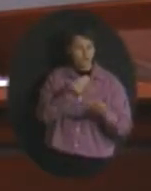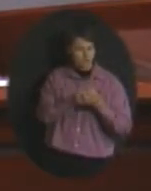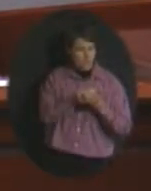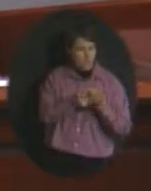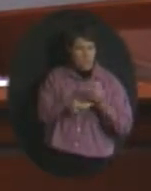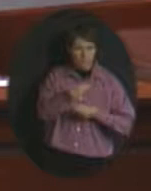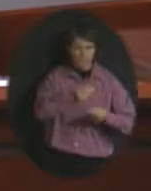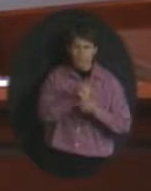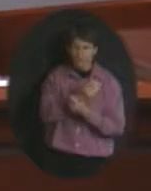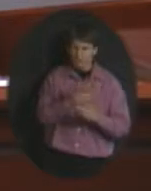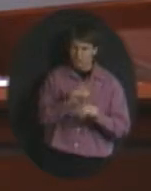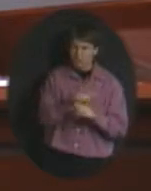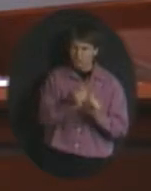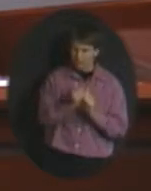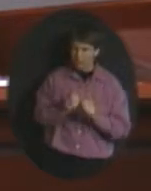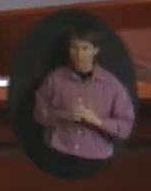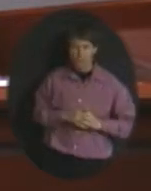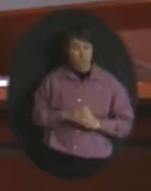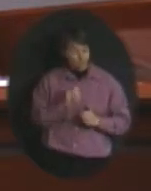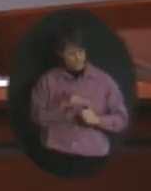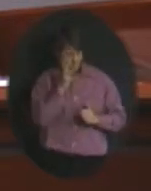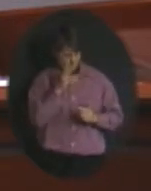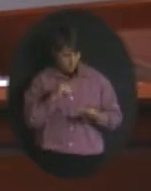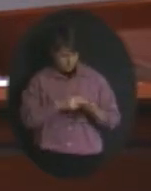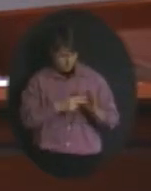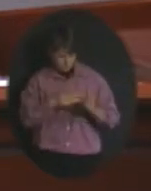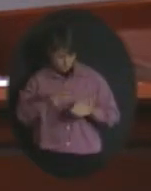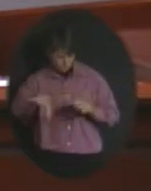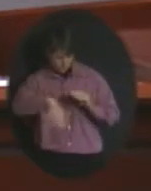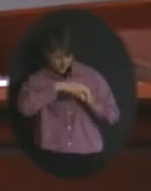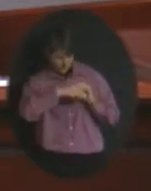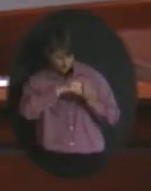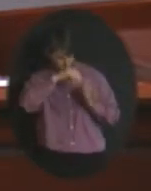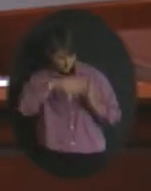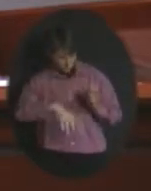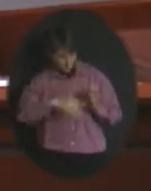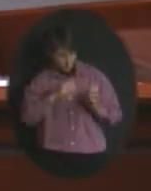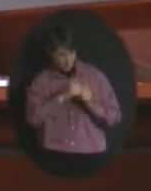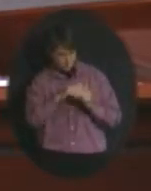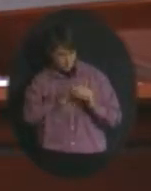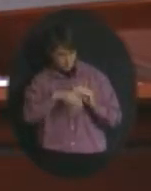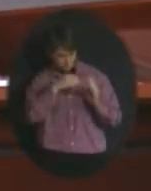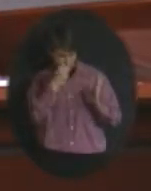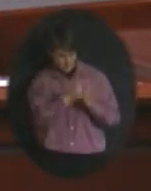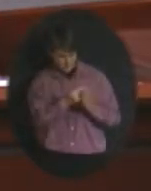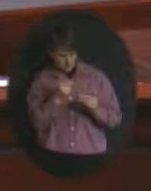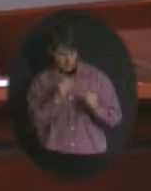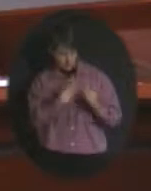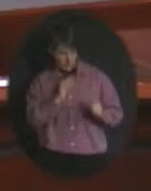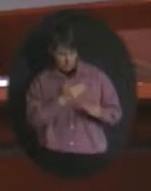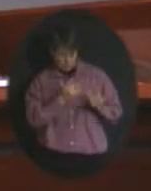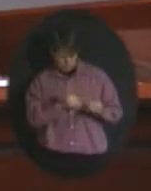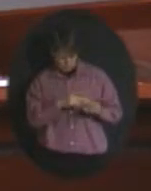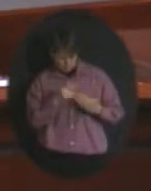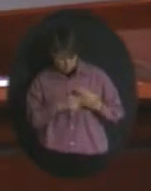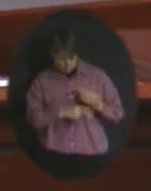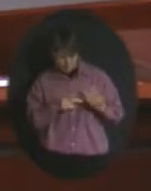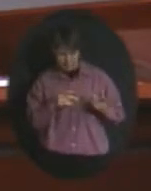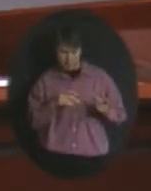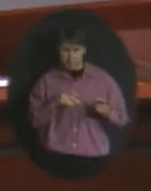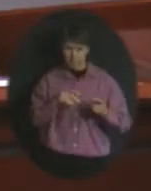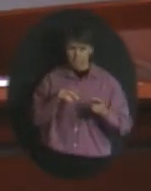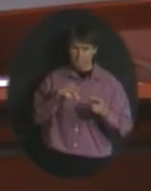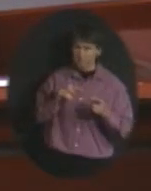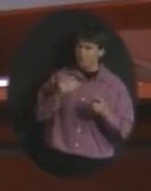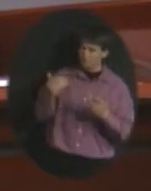through. So we'll bring on additional students with those additional dollars into our existing program?